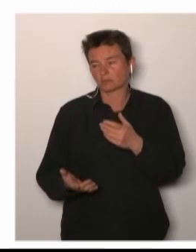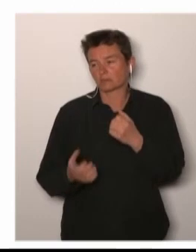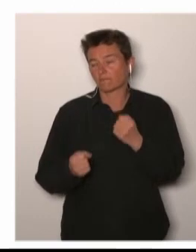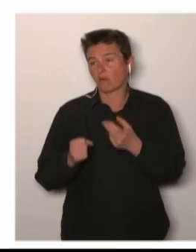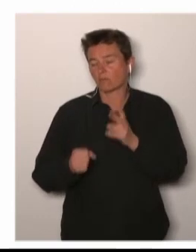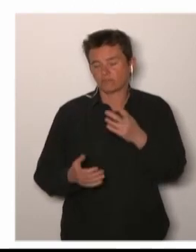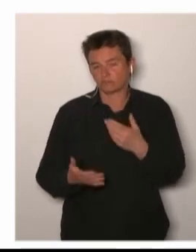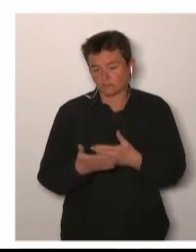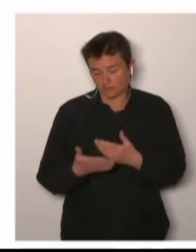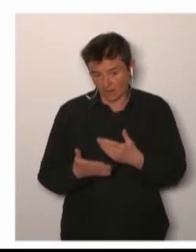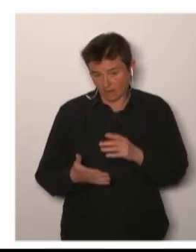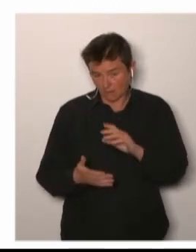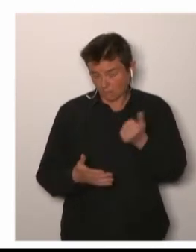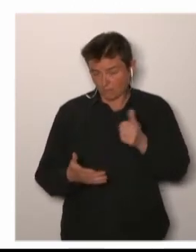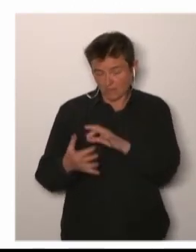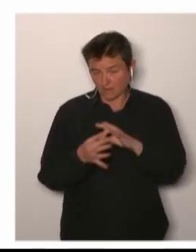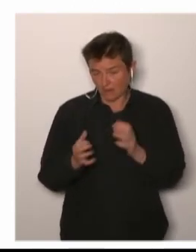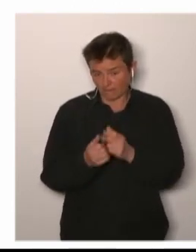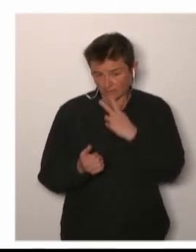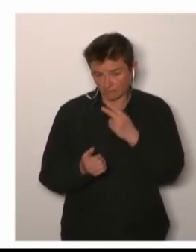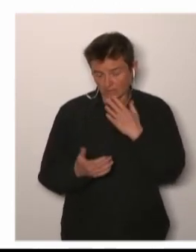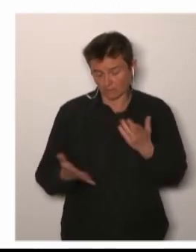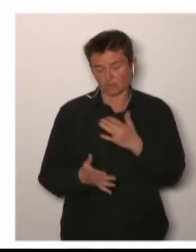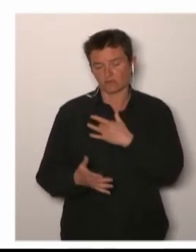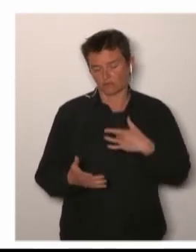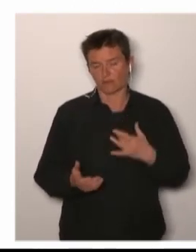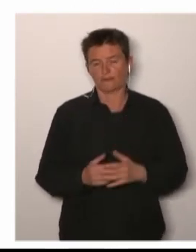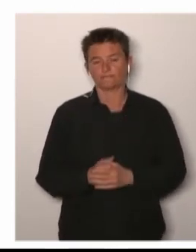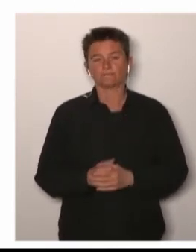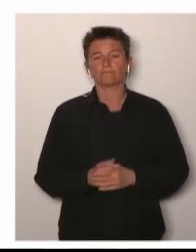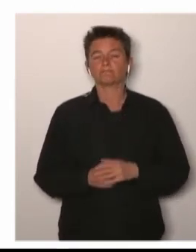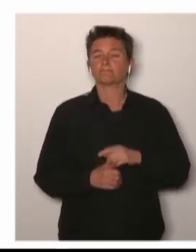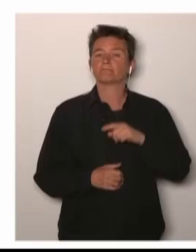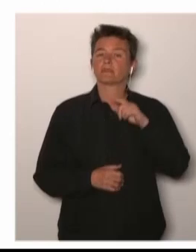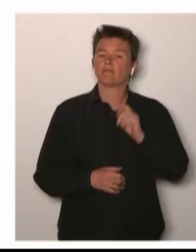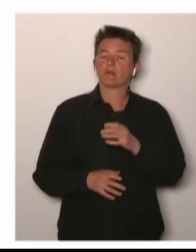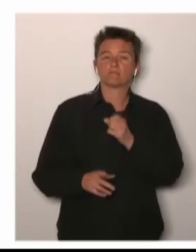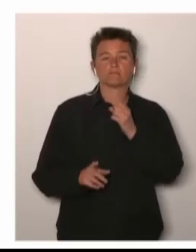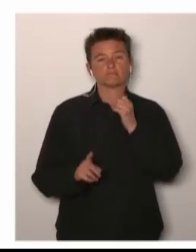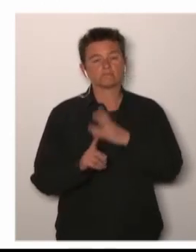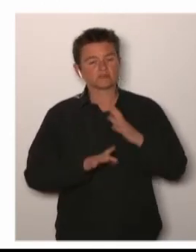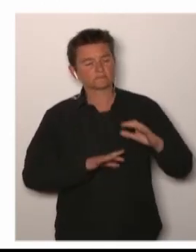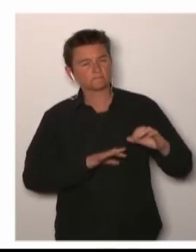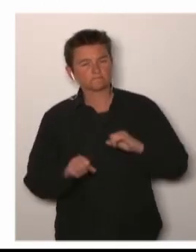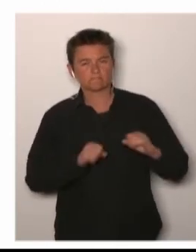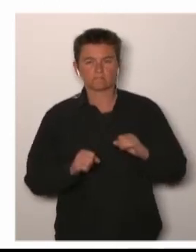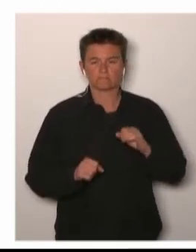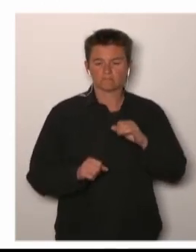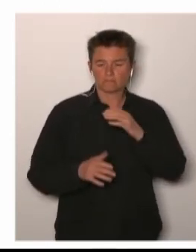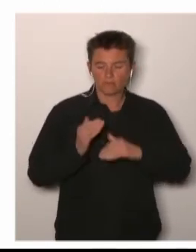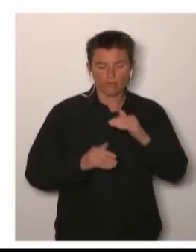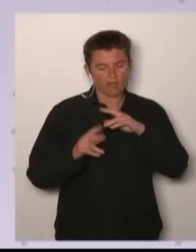And therefore, I think mobilizing the cancer mission, mobilizing the research program, linking it to a